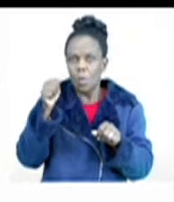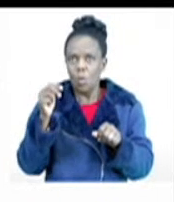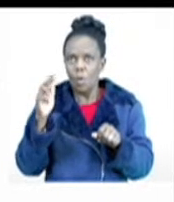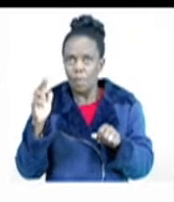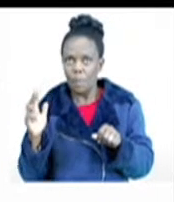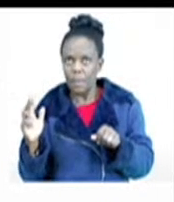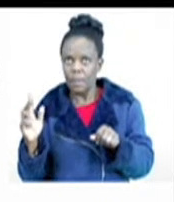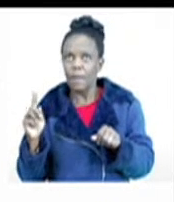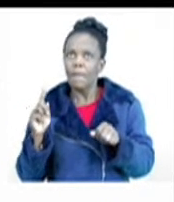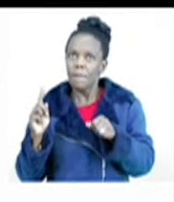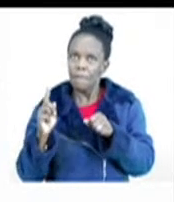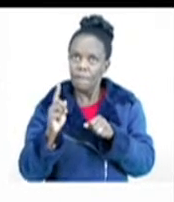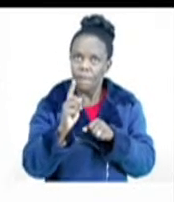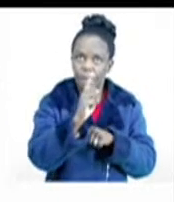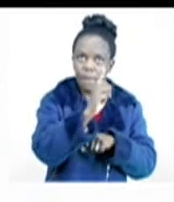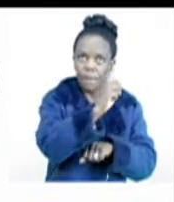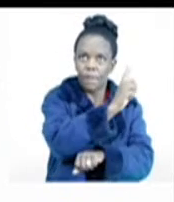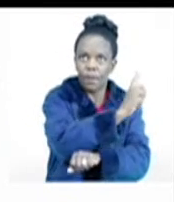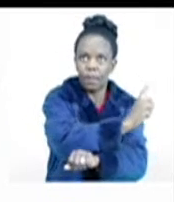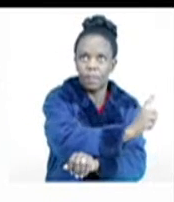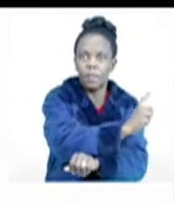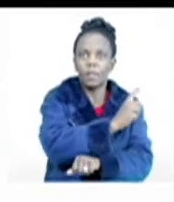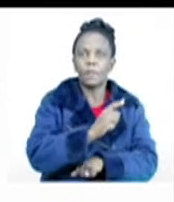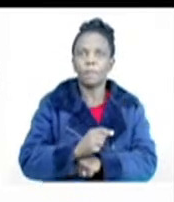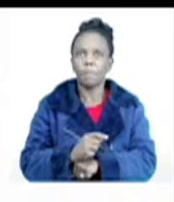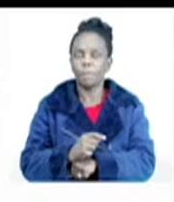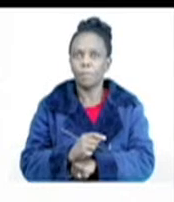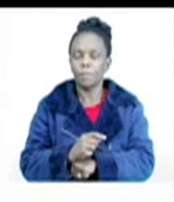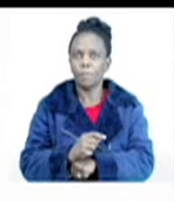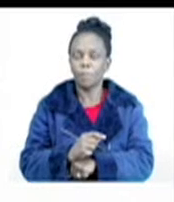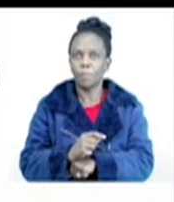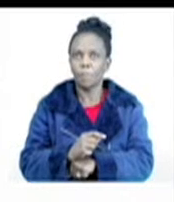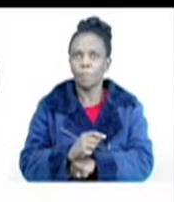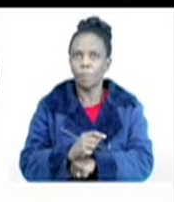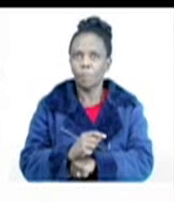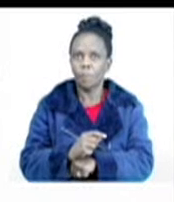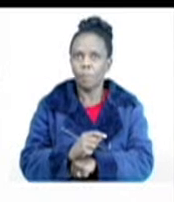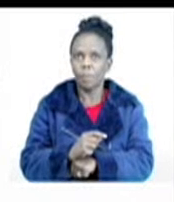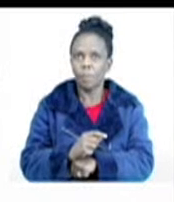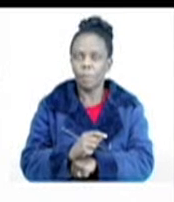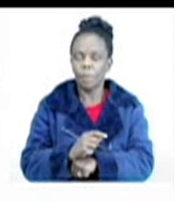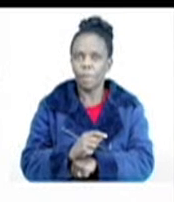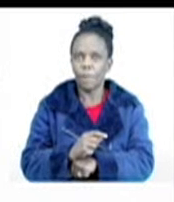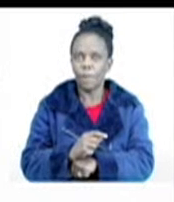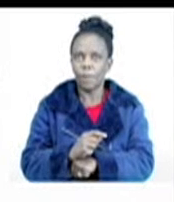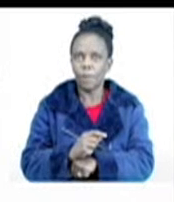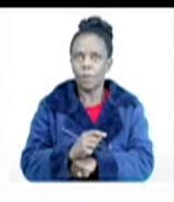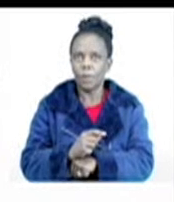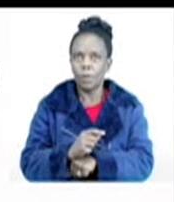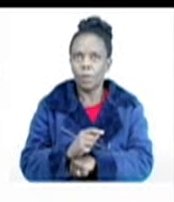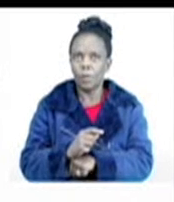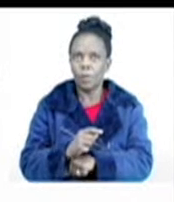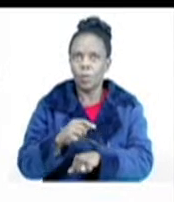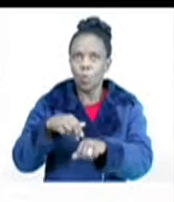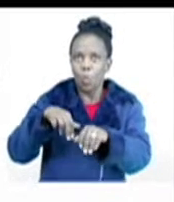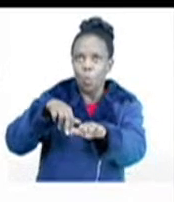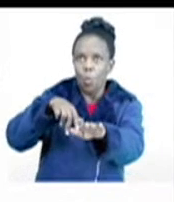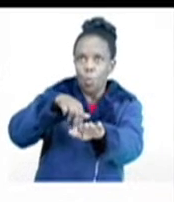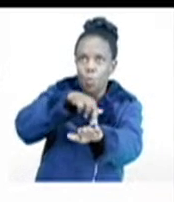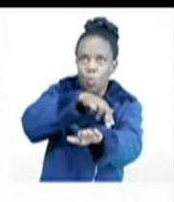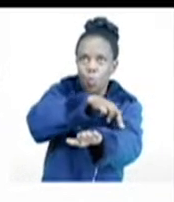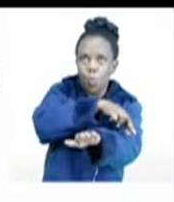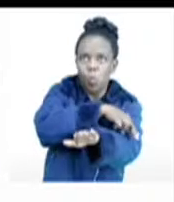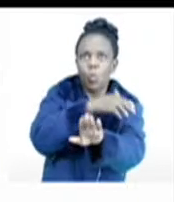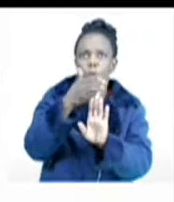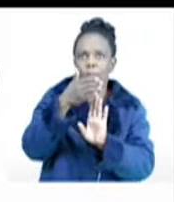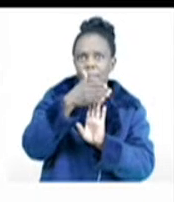first. This is so that they can help you cross the road safely. If the person on the other side is